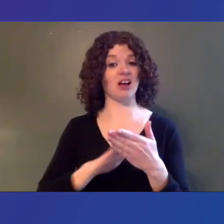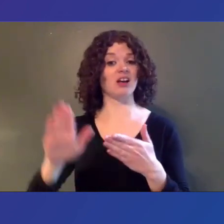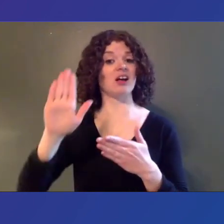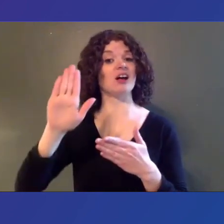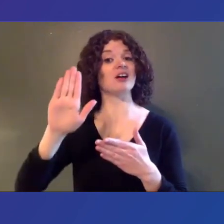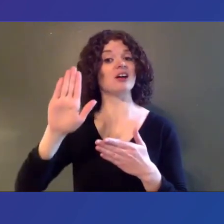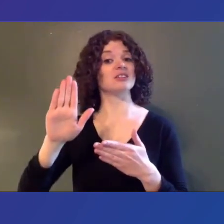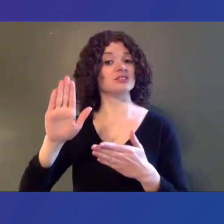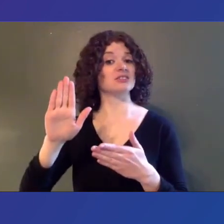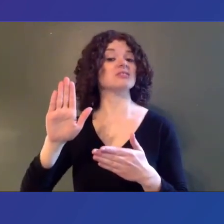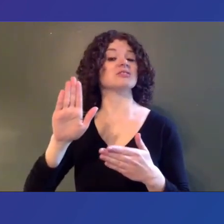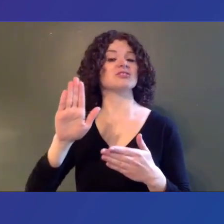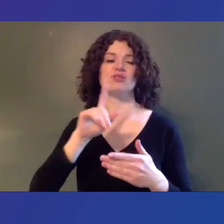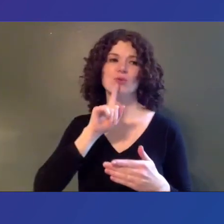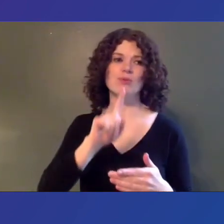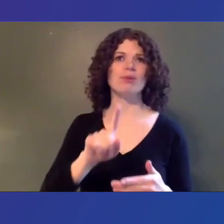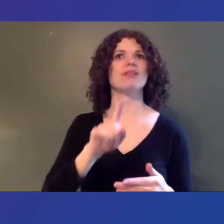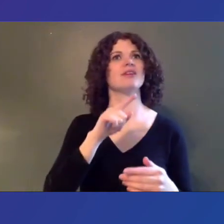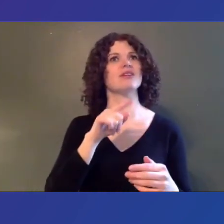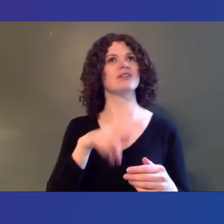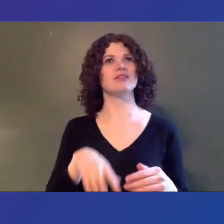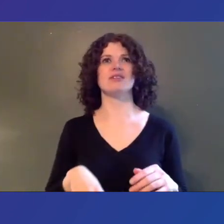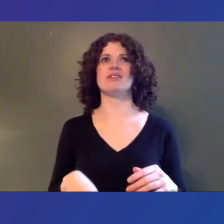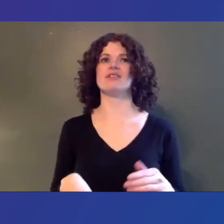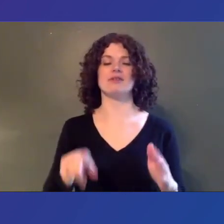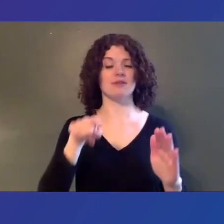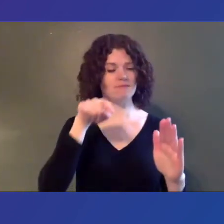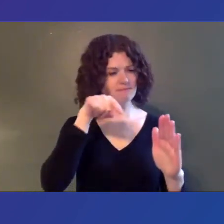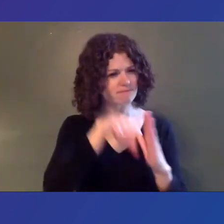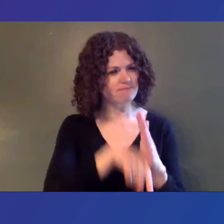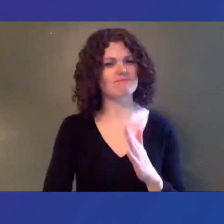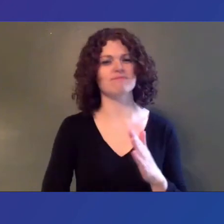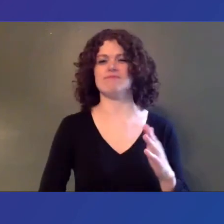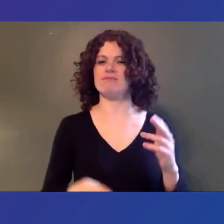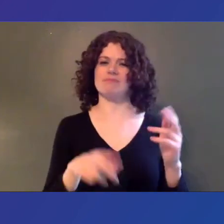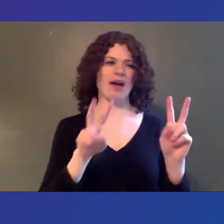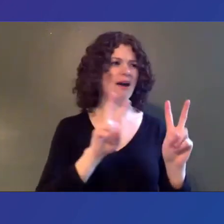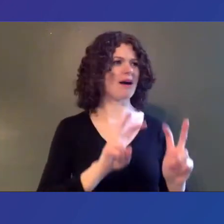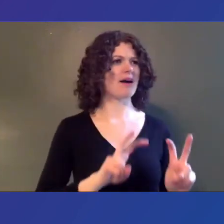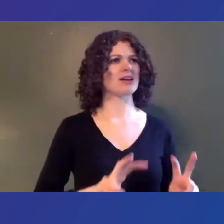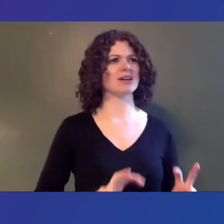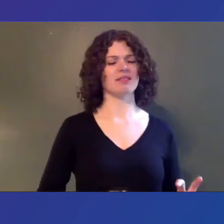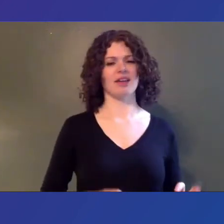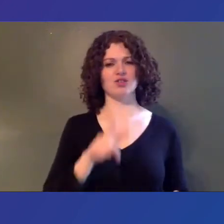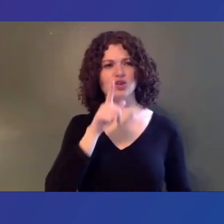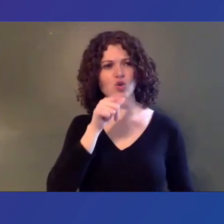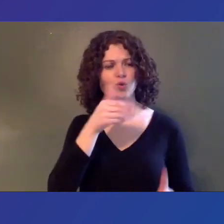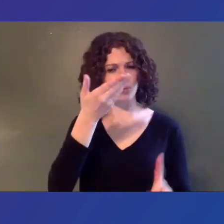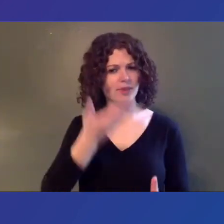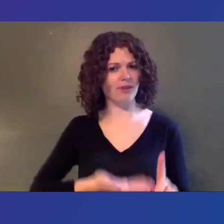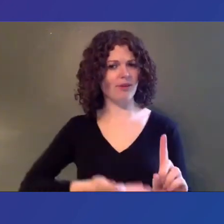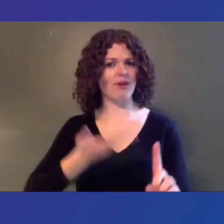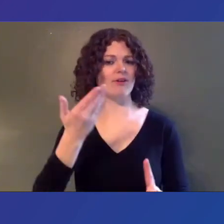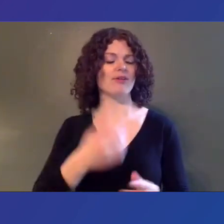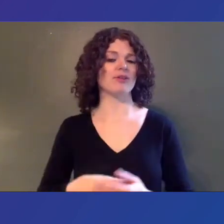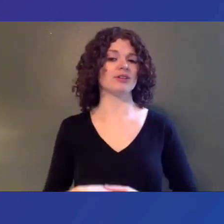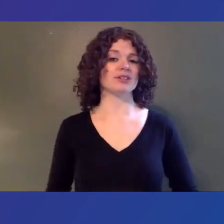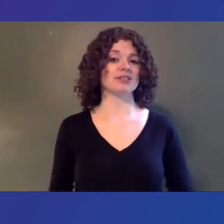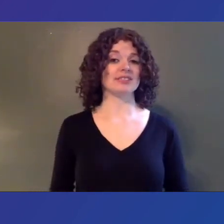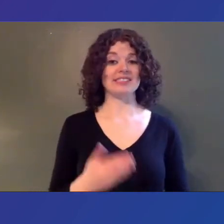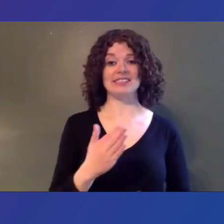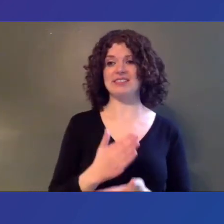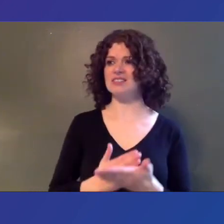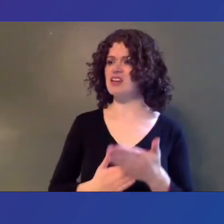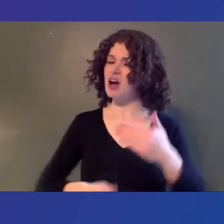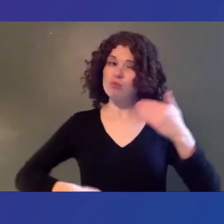at themselves from that critical perspective. Some forging forward more than